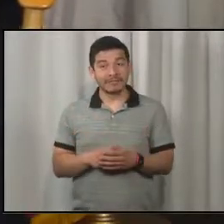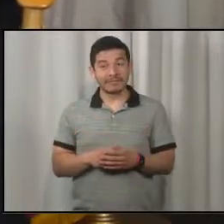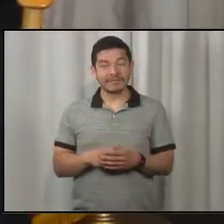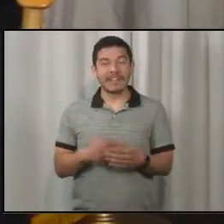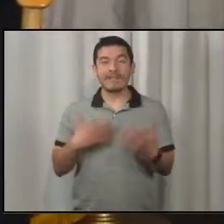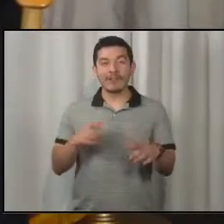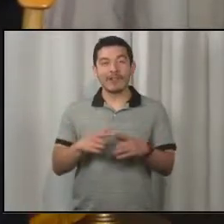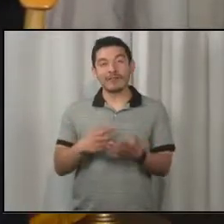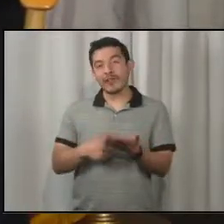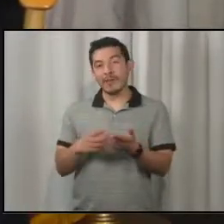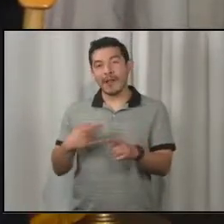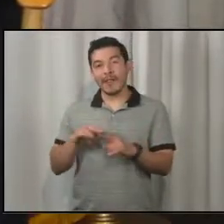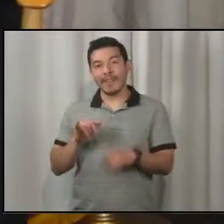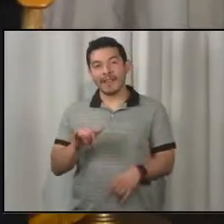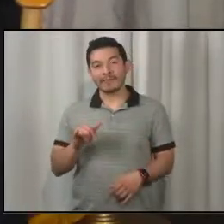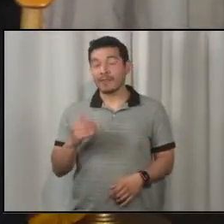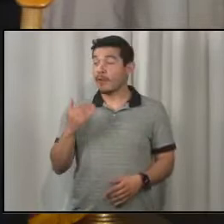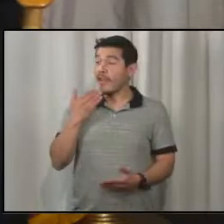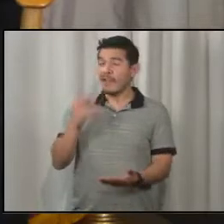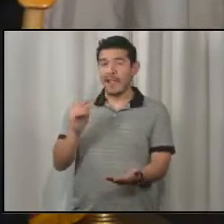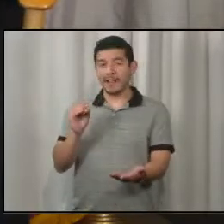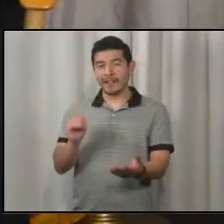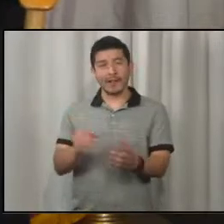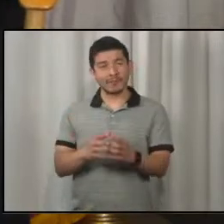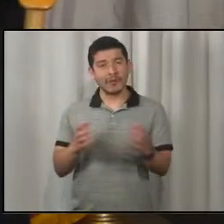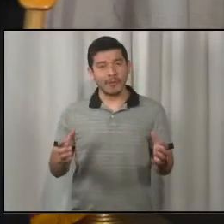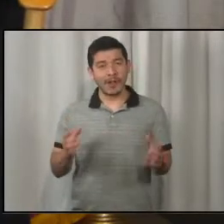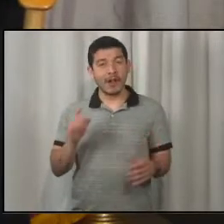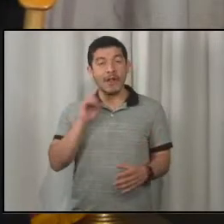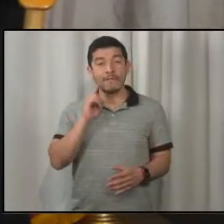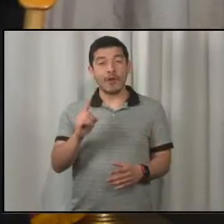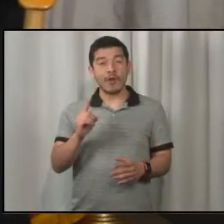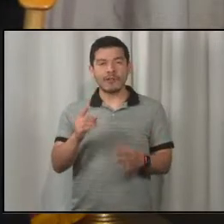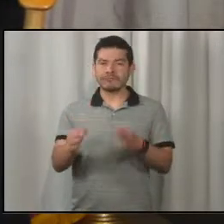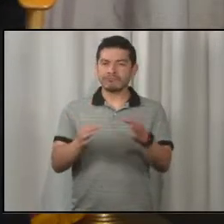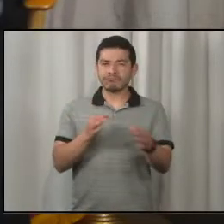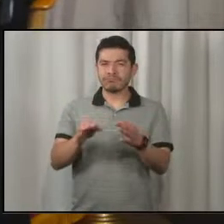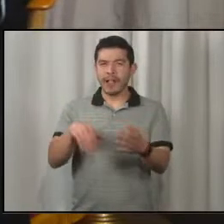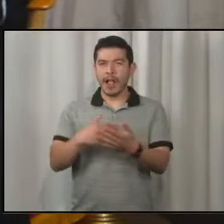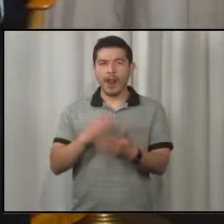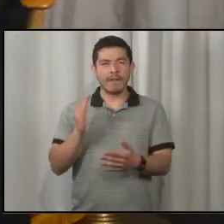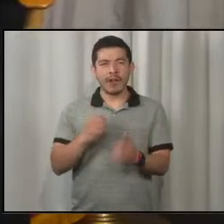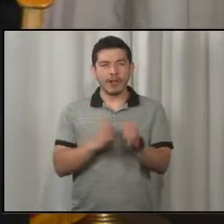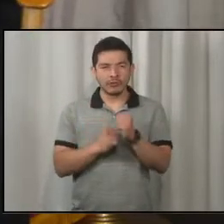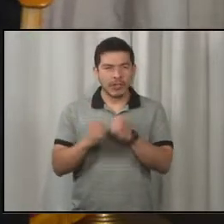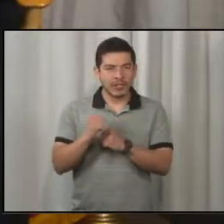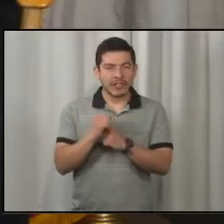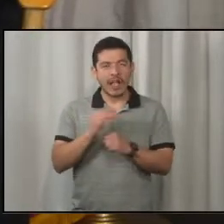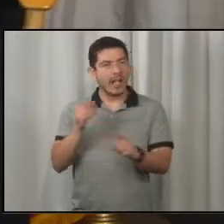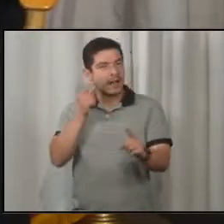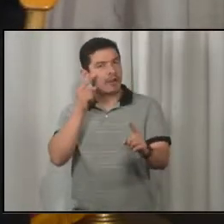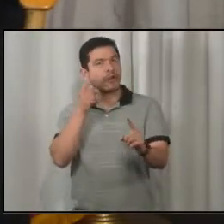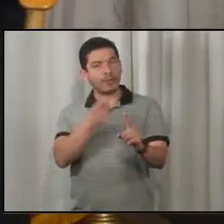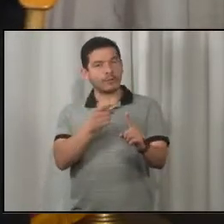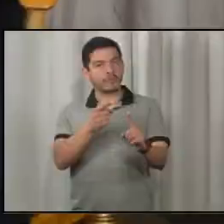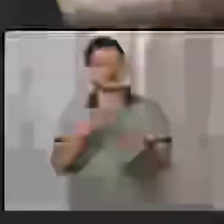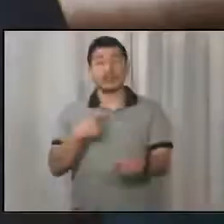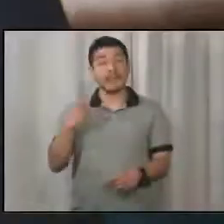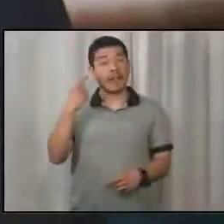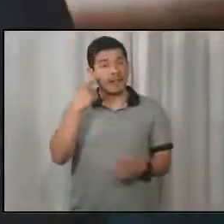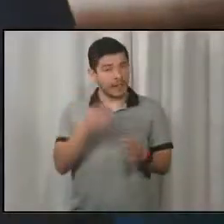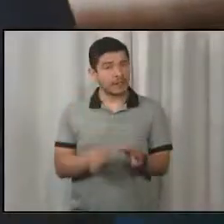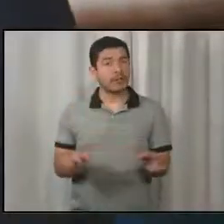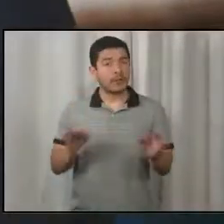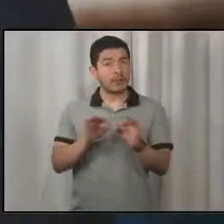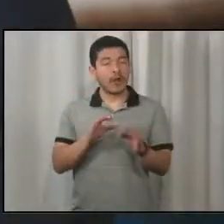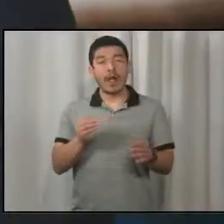that. Well, Tom, thanks so much for outlining some of the strategies and the goals. I think it's